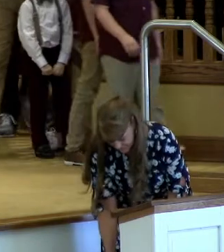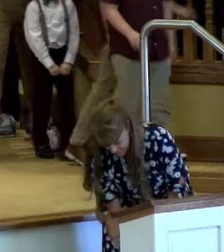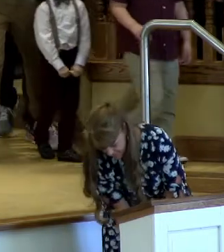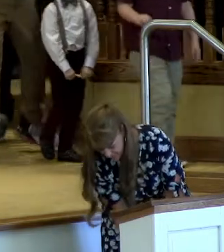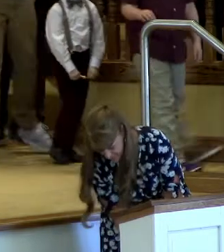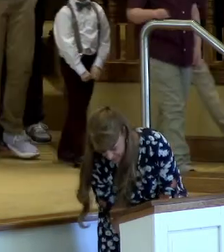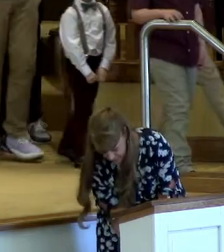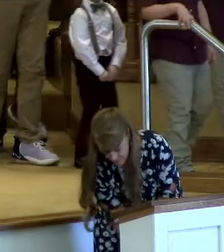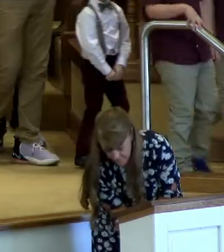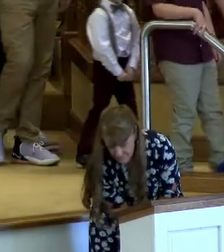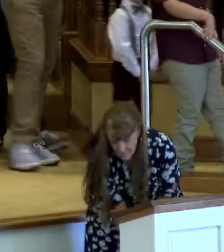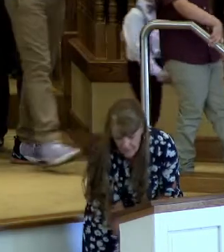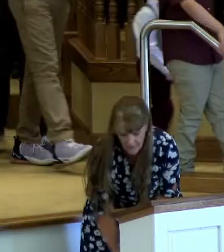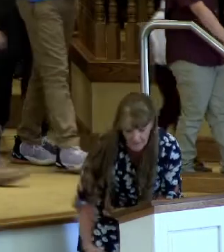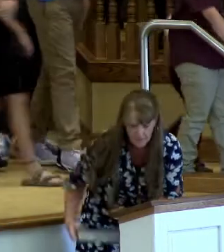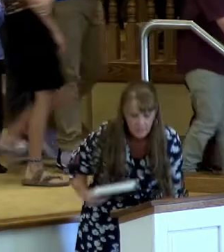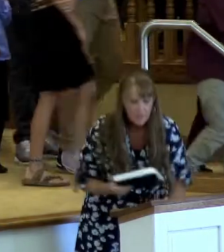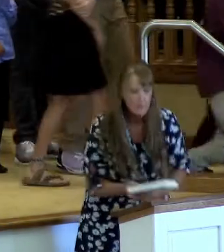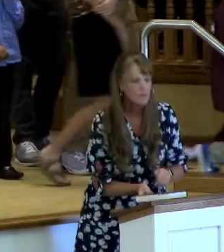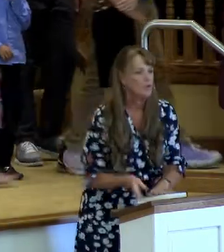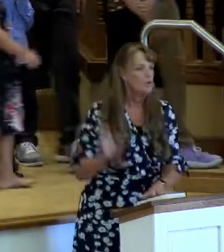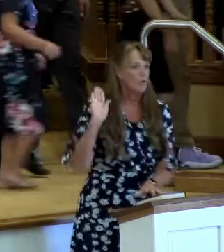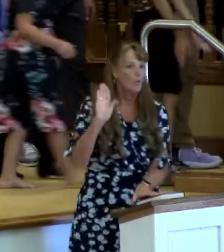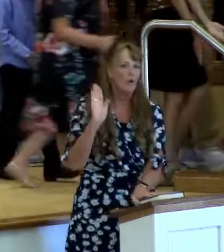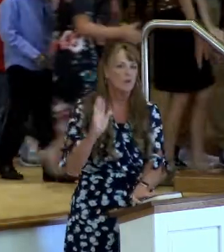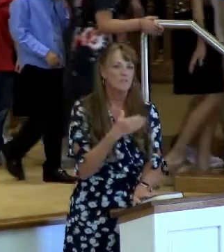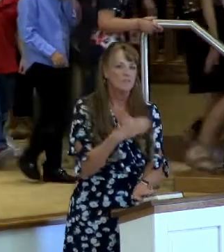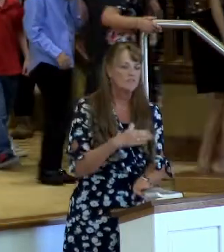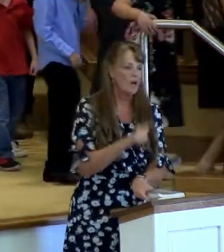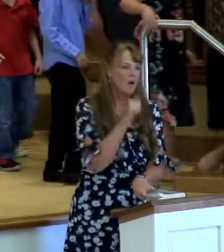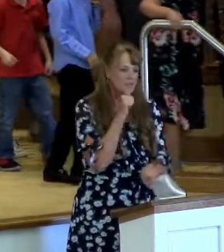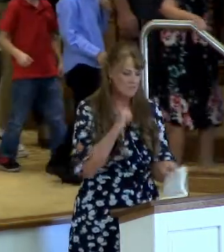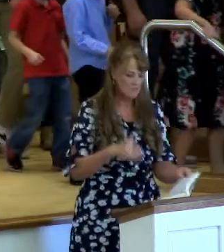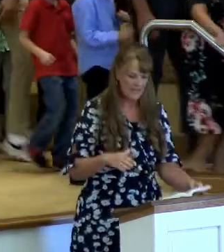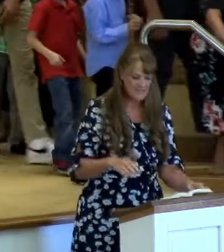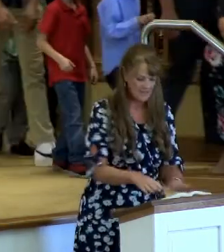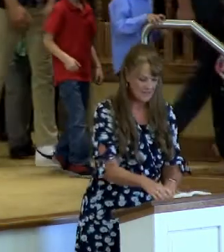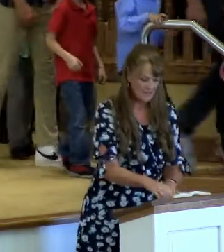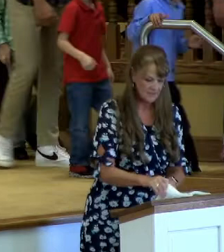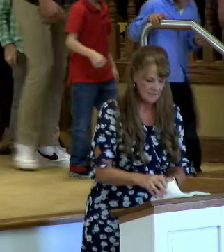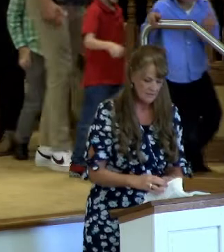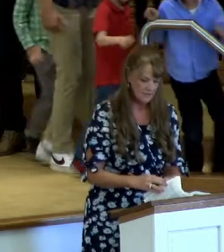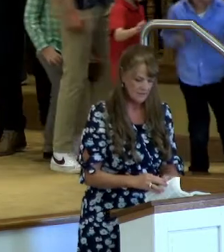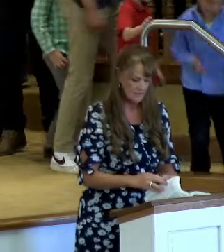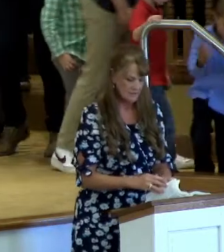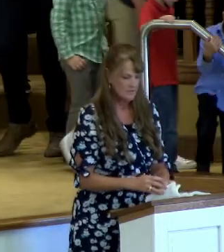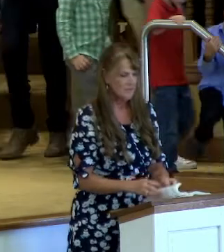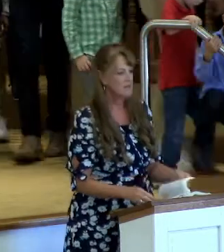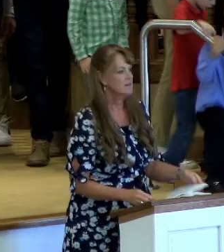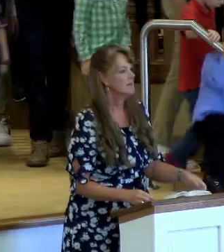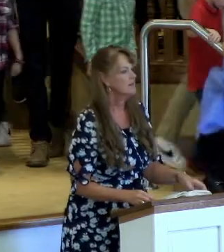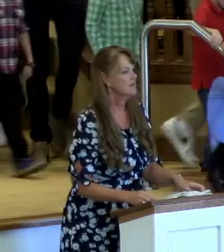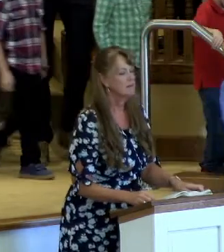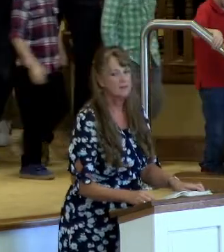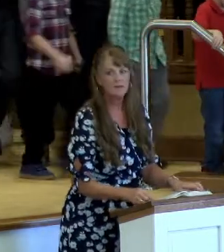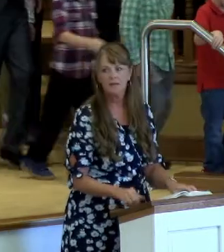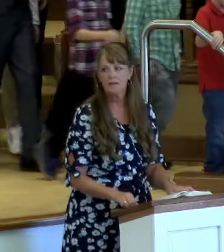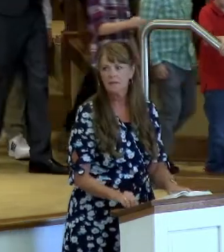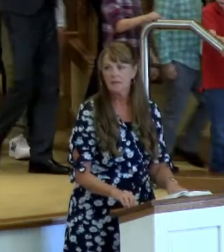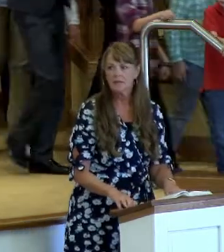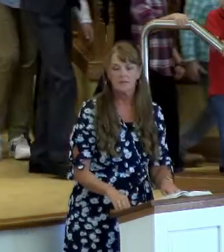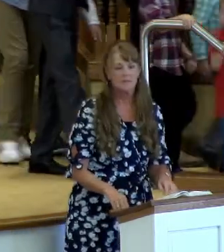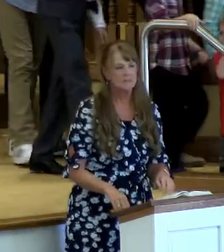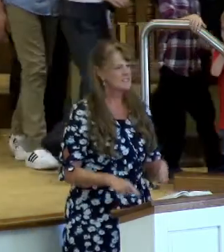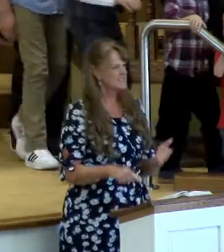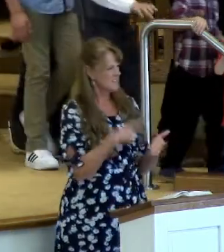Great song there. Praise the Lord for that. And what a blessing it is. You know, in life, every once in a while, you may